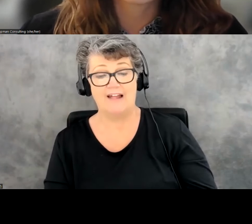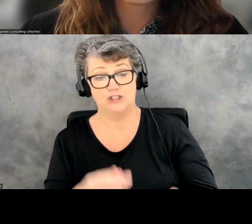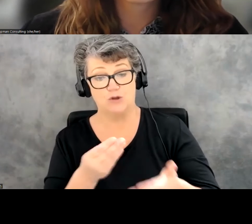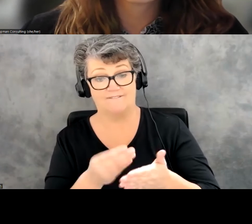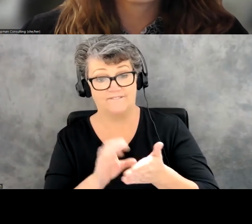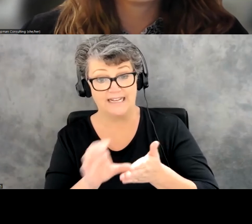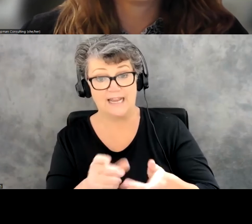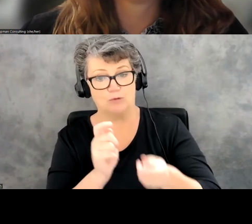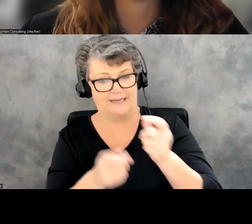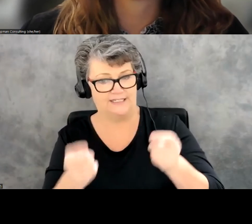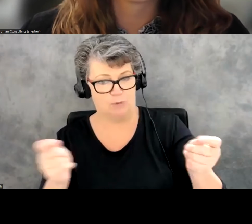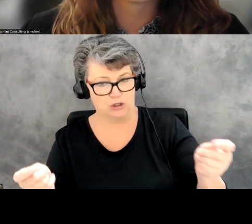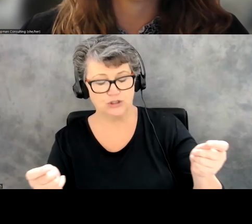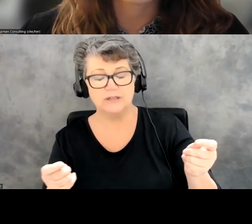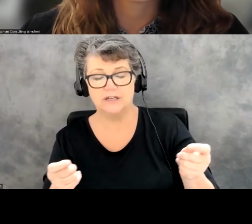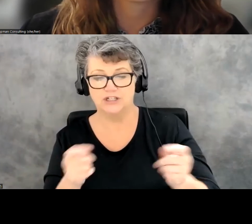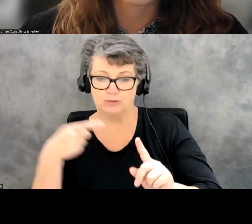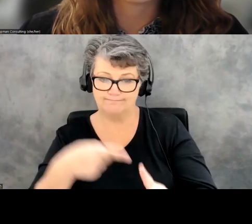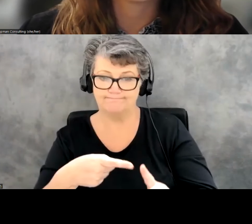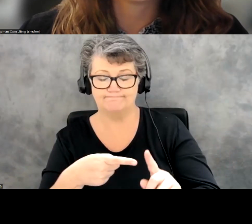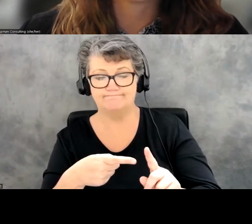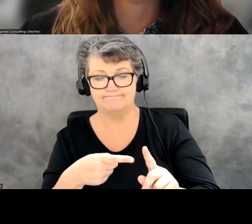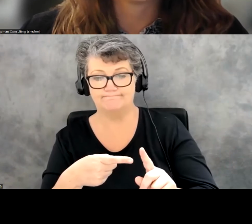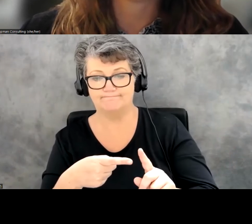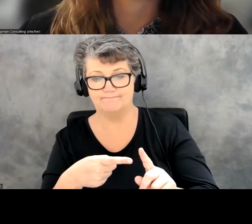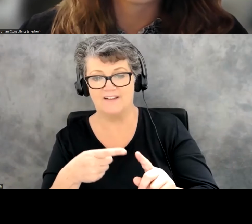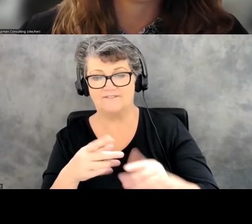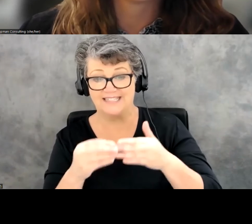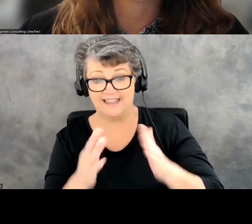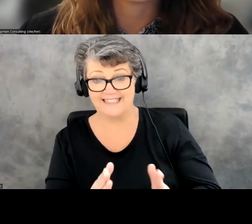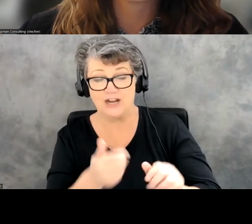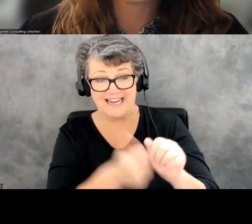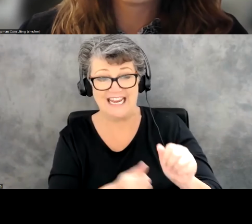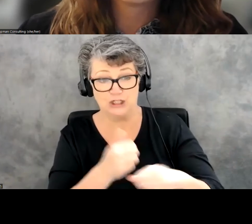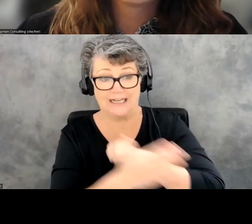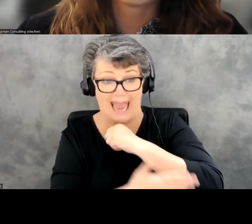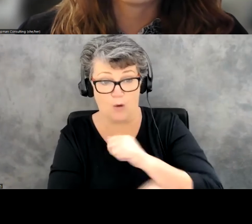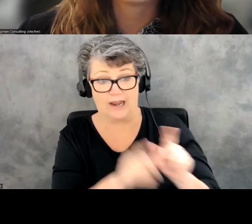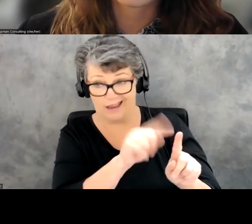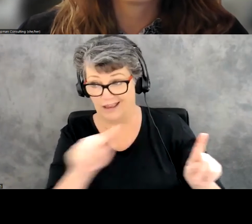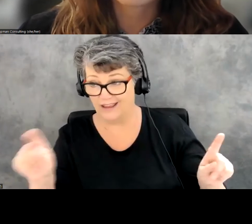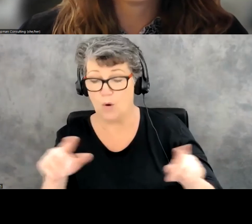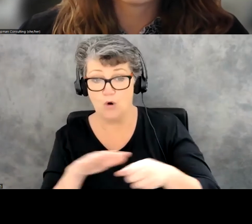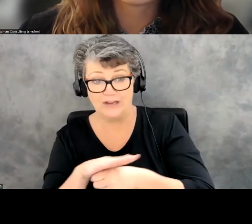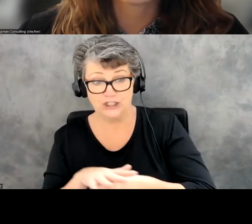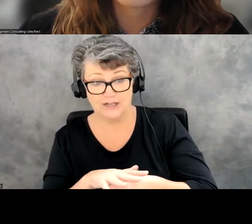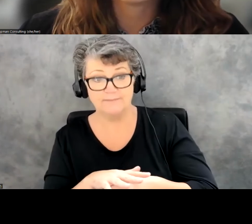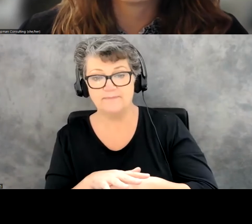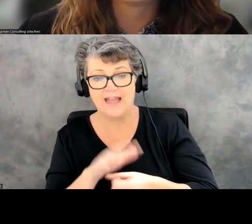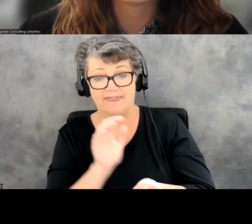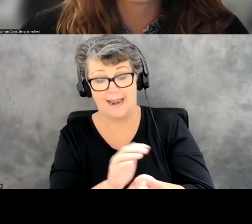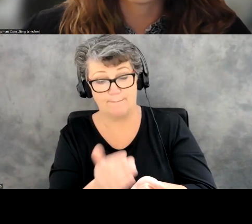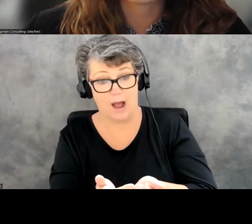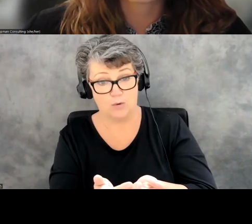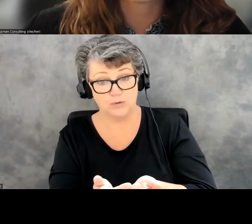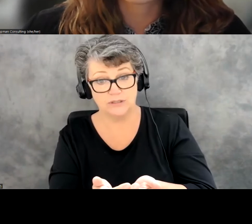be dispersed to a designated collaborative planning facilitator in each county or region. And that amount